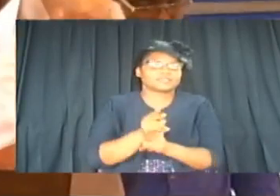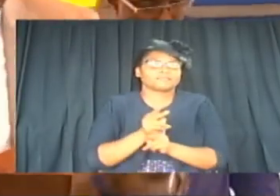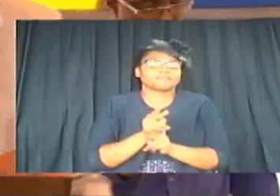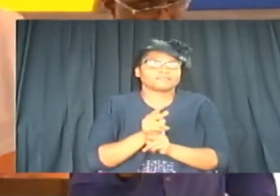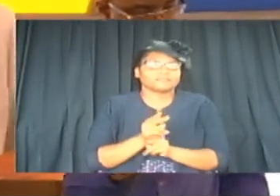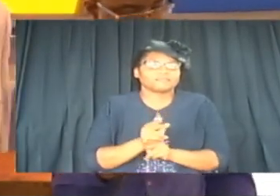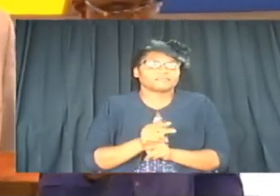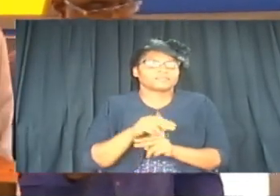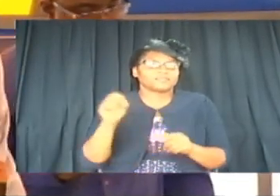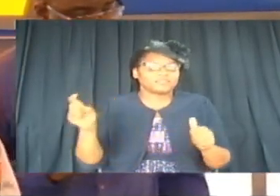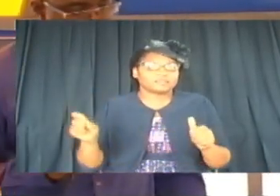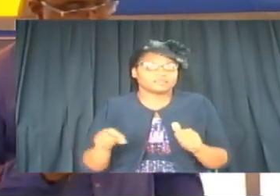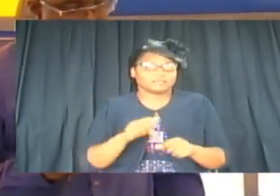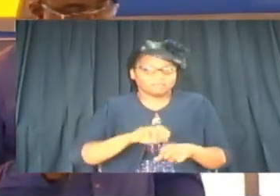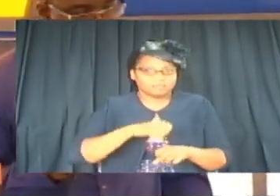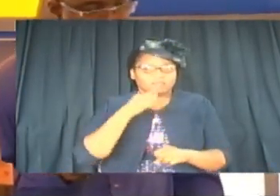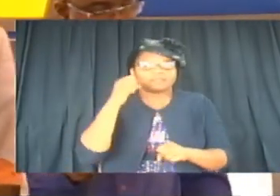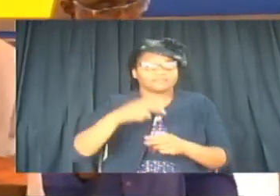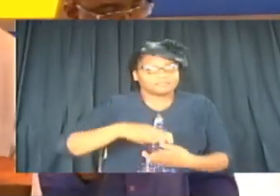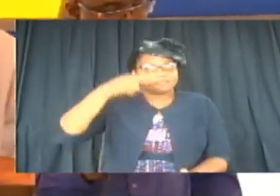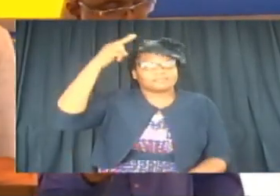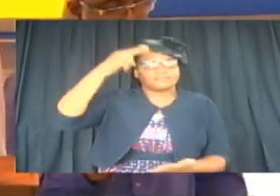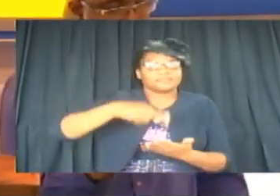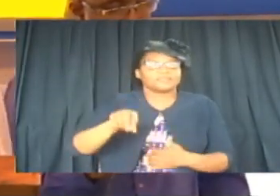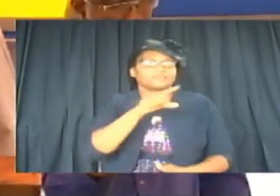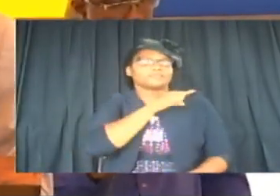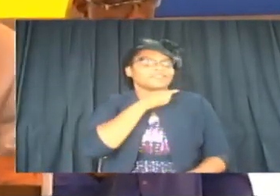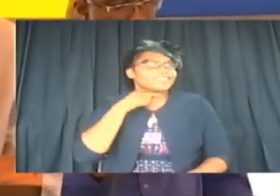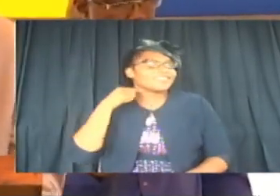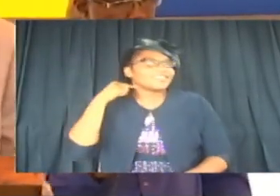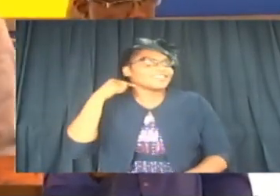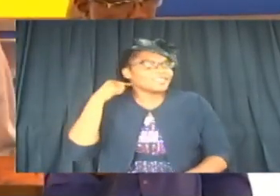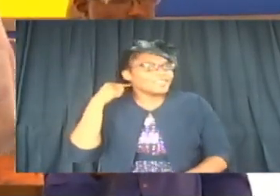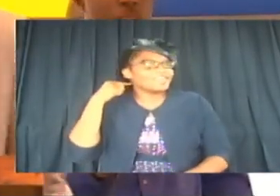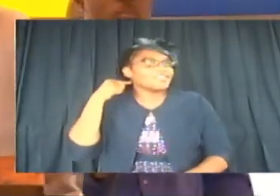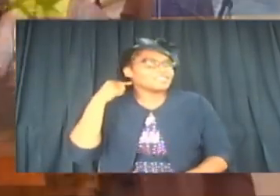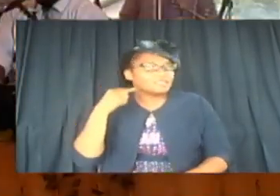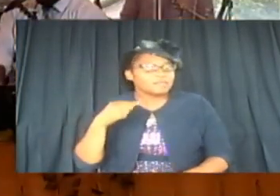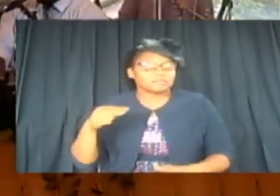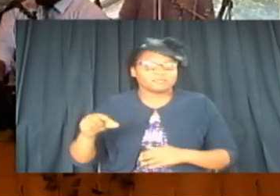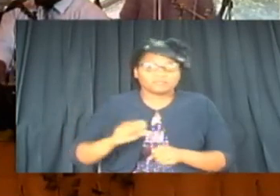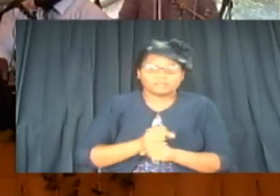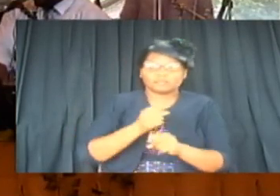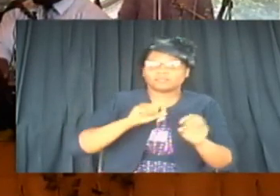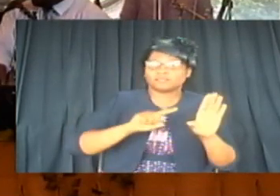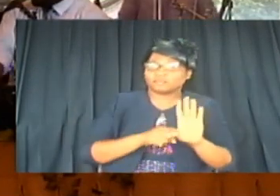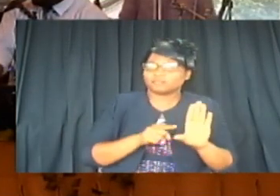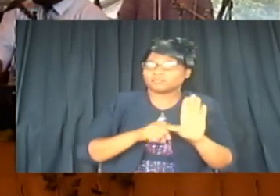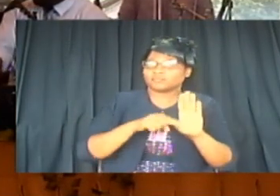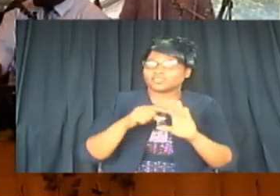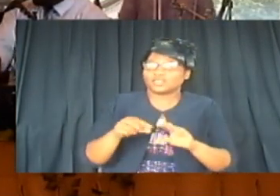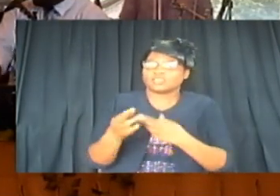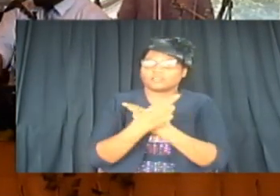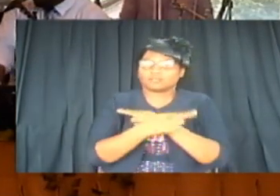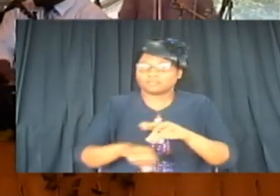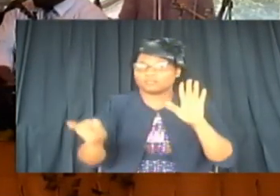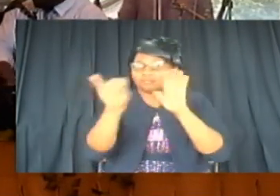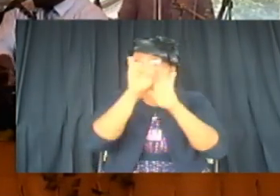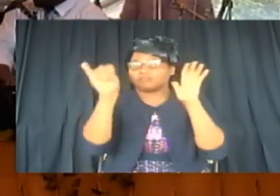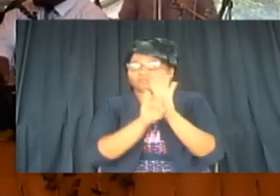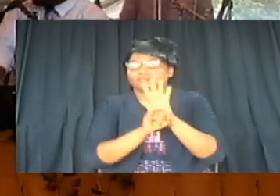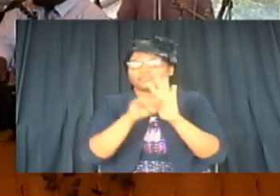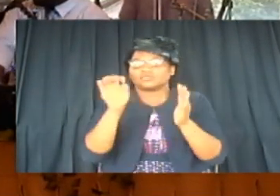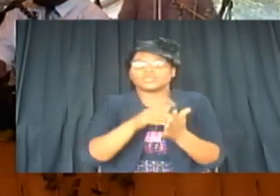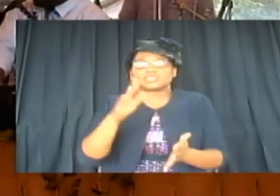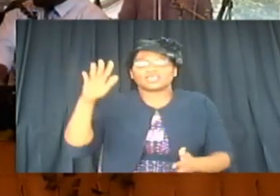The advocate, the high priest, the lamb for sinners slain. Hallelujah. The author of redemption. Oh,